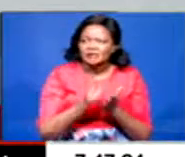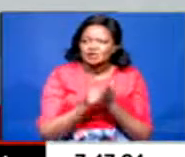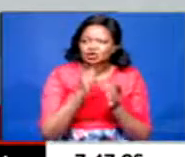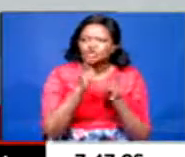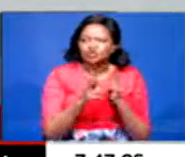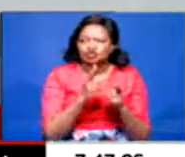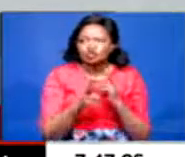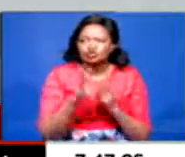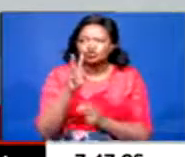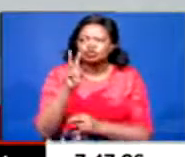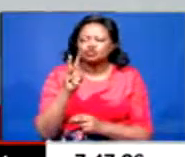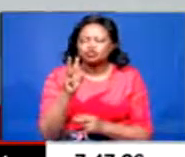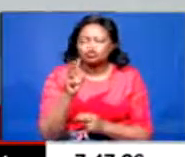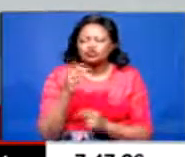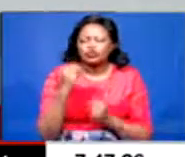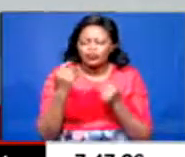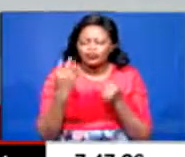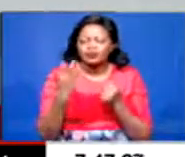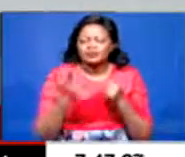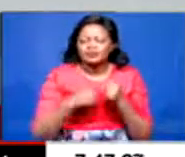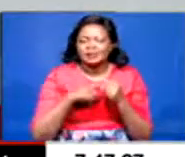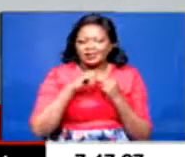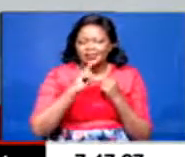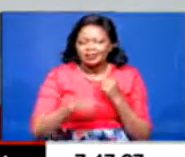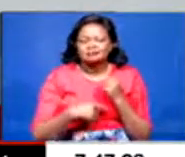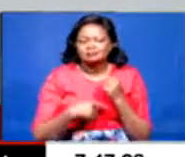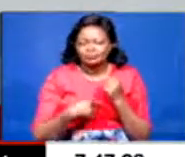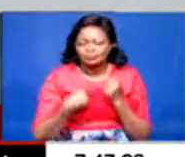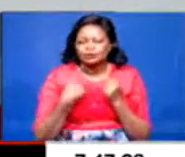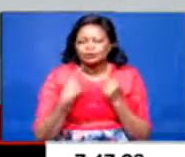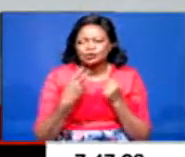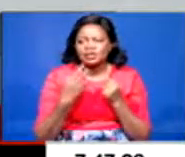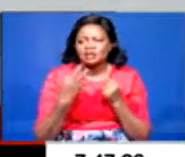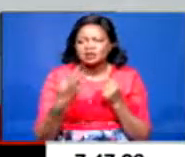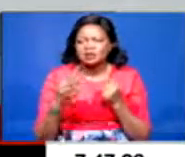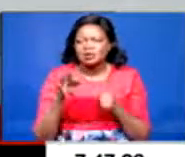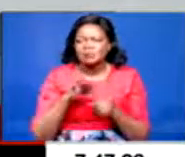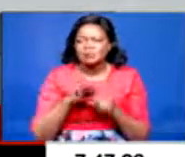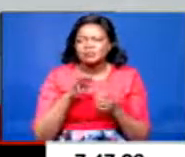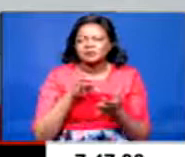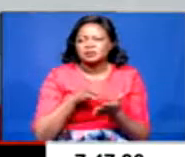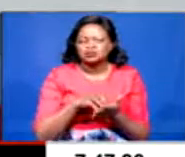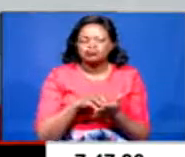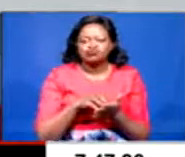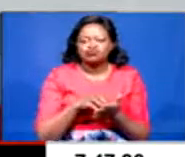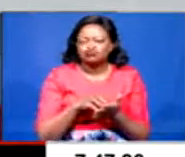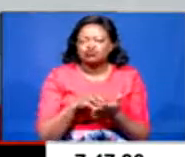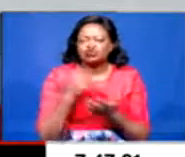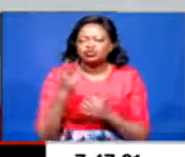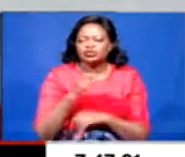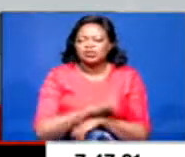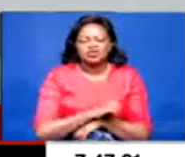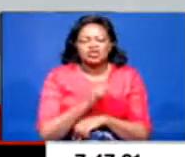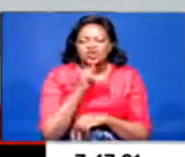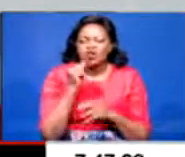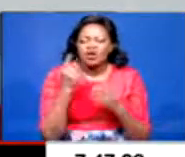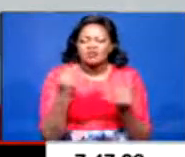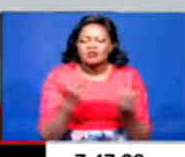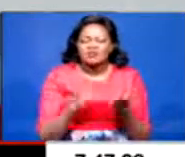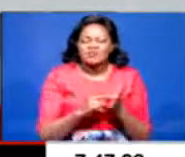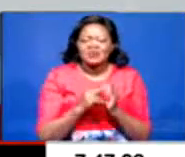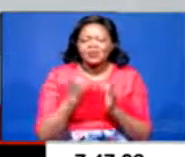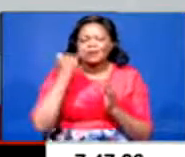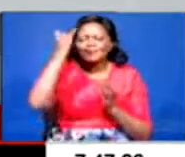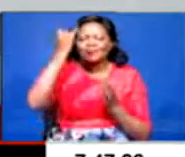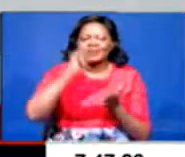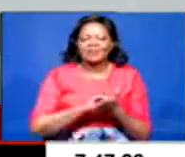million for the 46,233 polling stations in 2 days is a monumental task. So I would imagine that